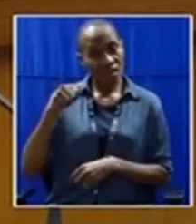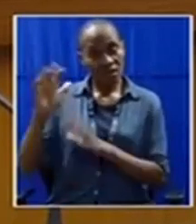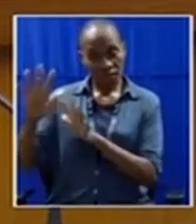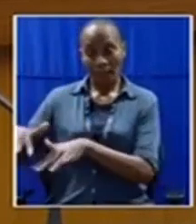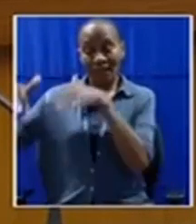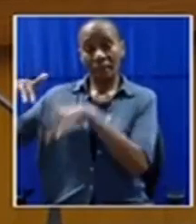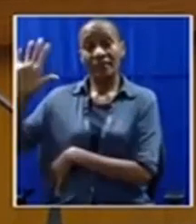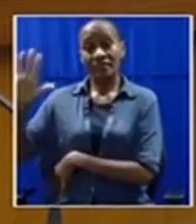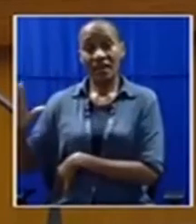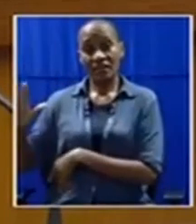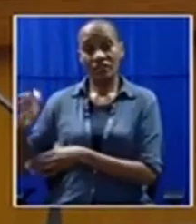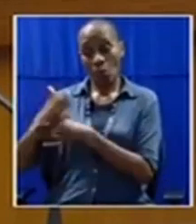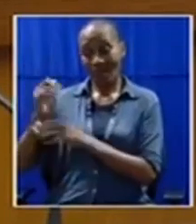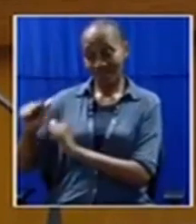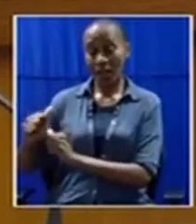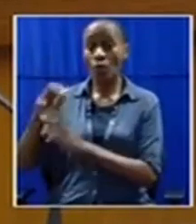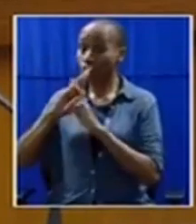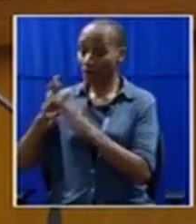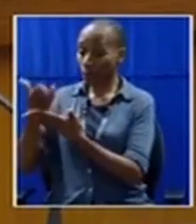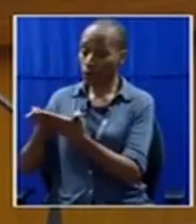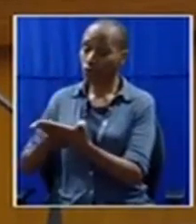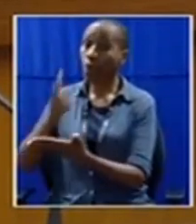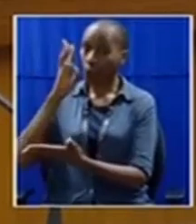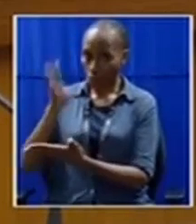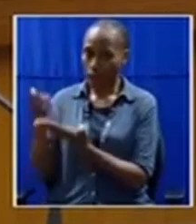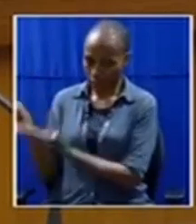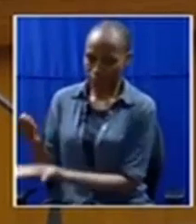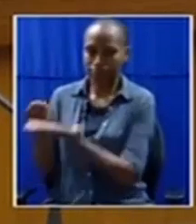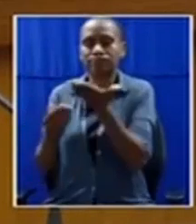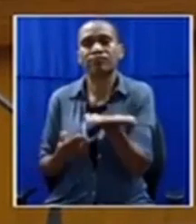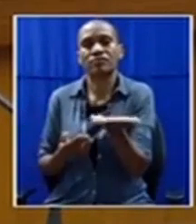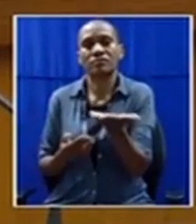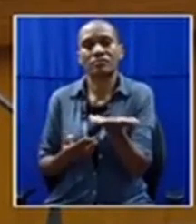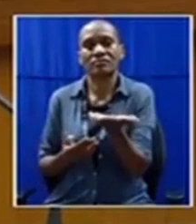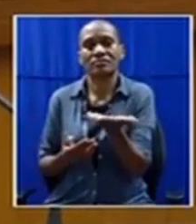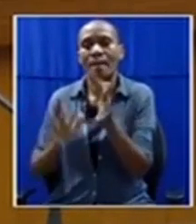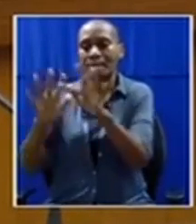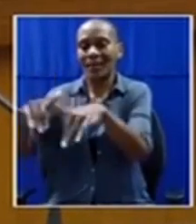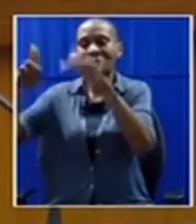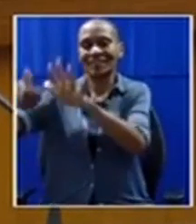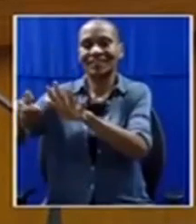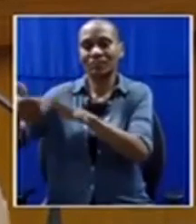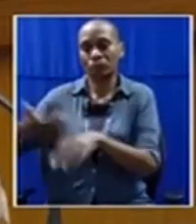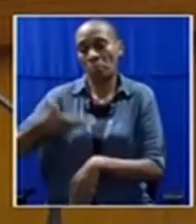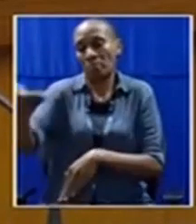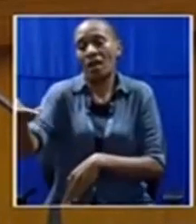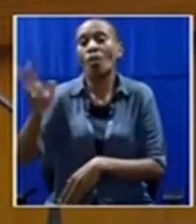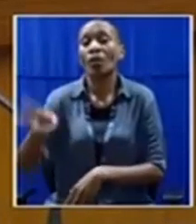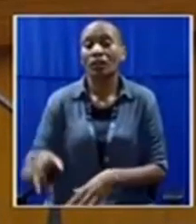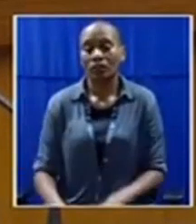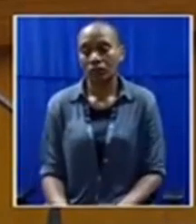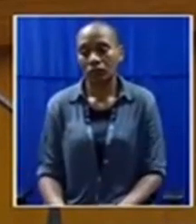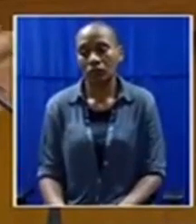Parliamentary Legacy Report, which we will hand over to the 6th Parliament. We